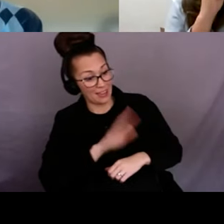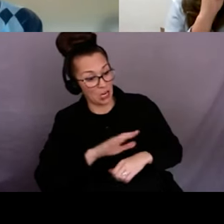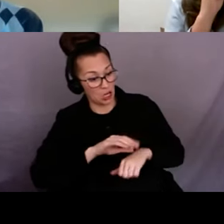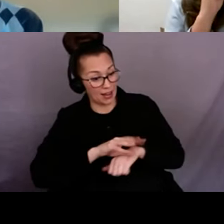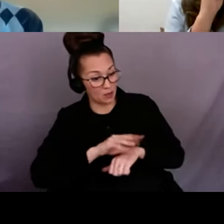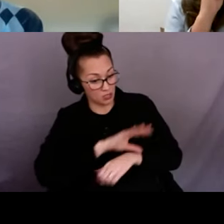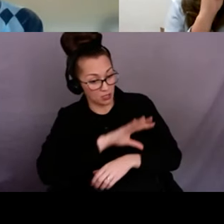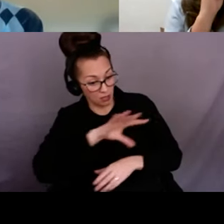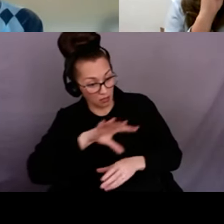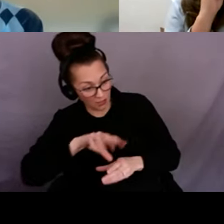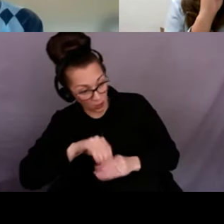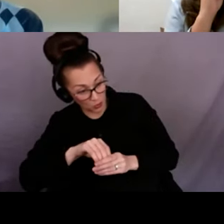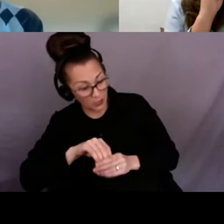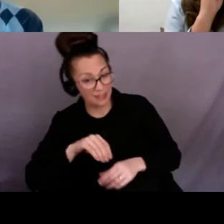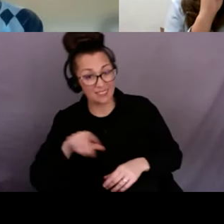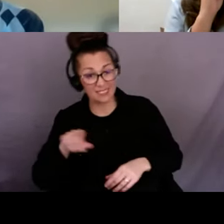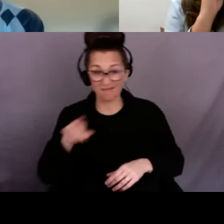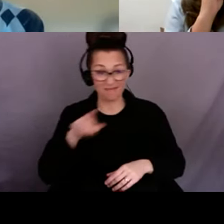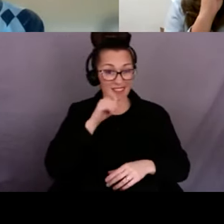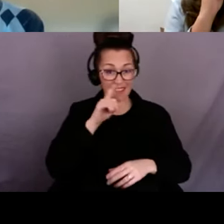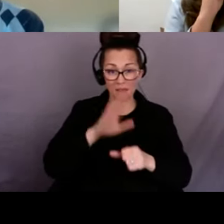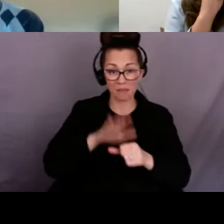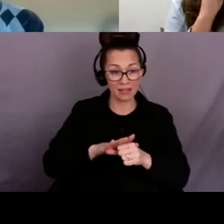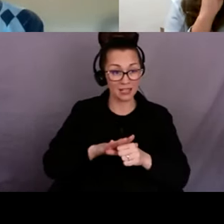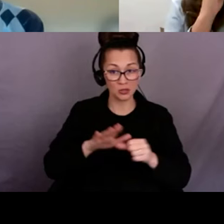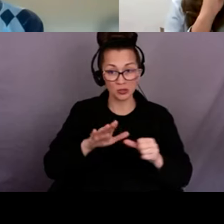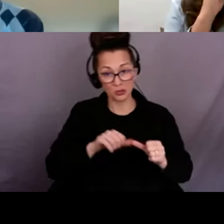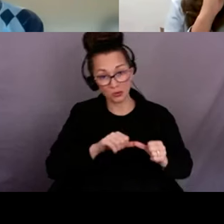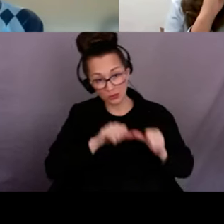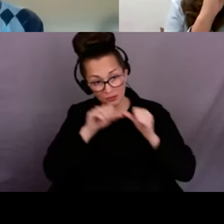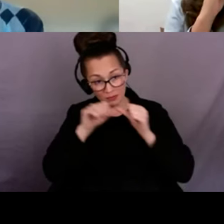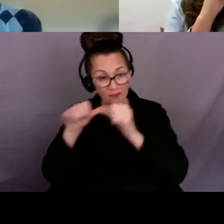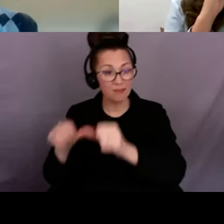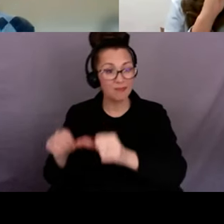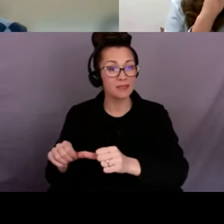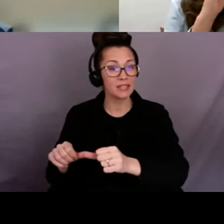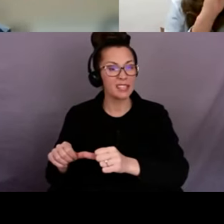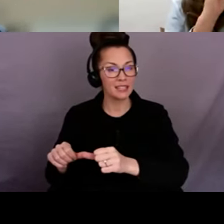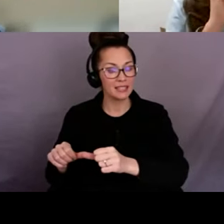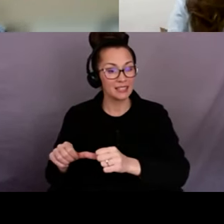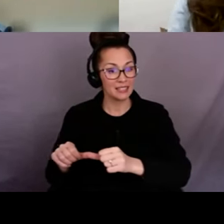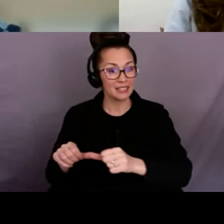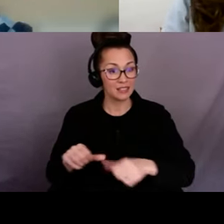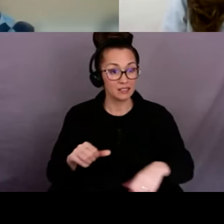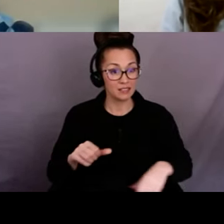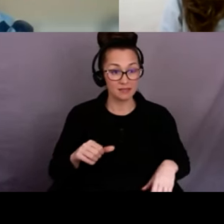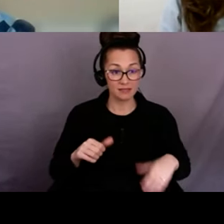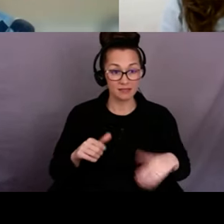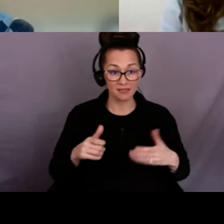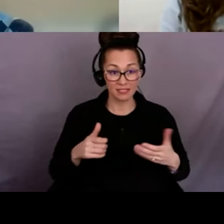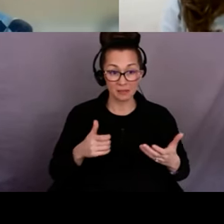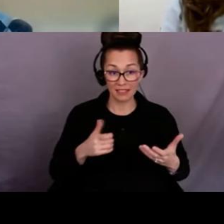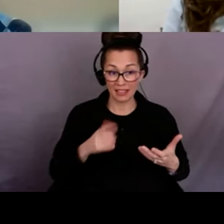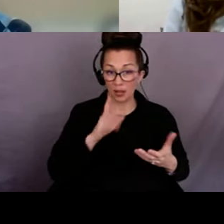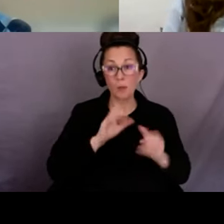morally committed to, obligated to act as officers of the court on behalf of the class members through the end of the life of the